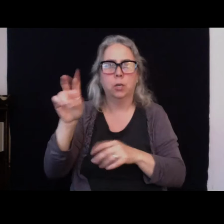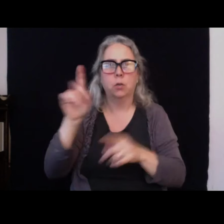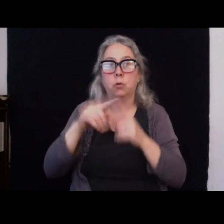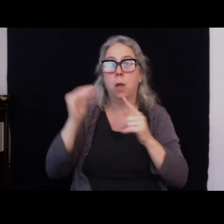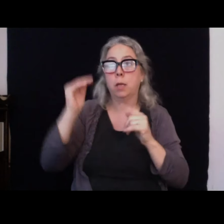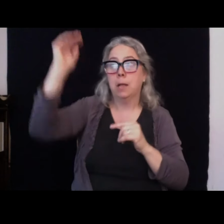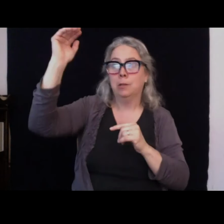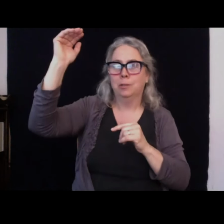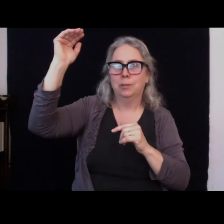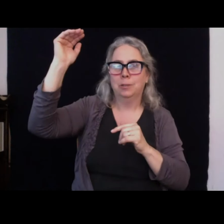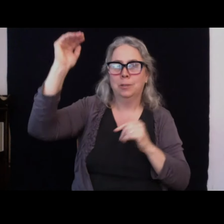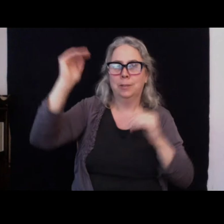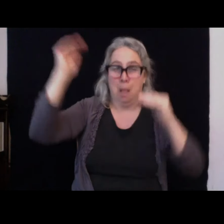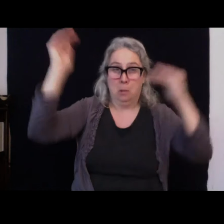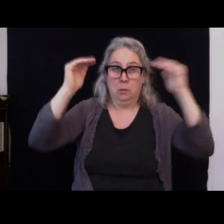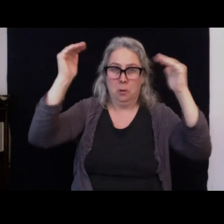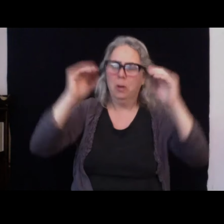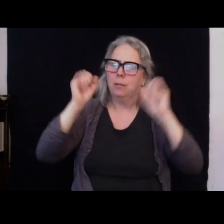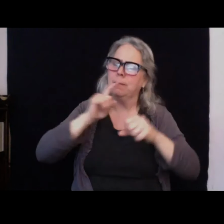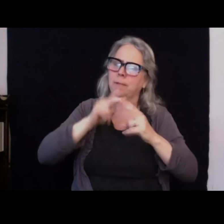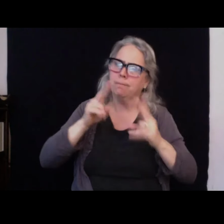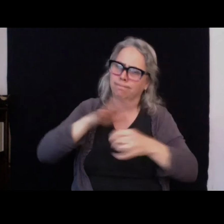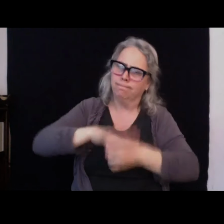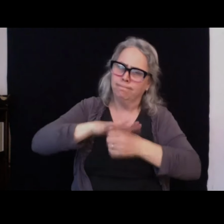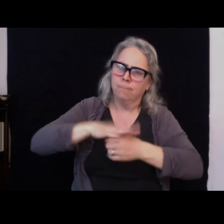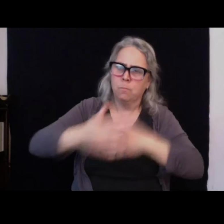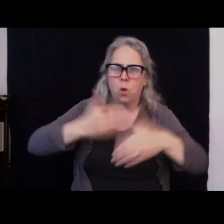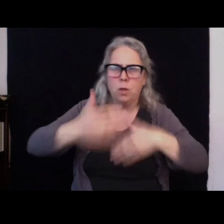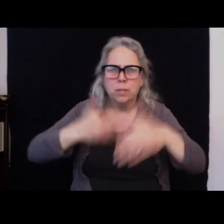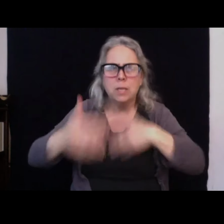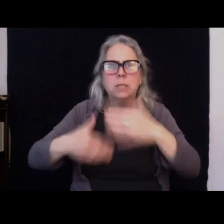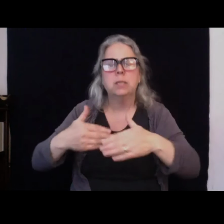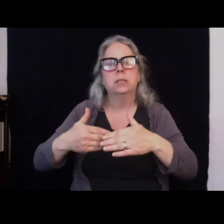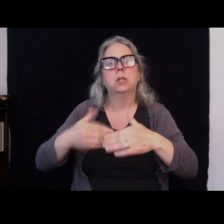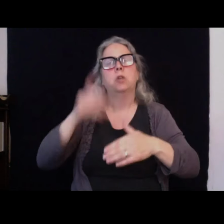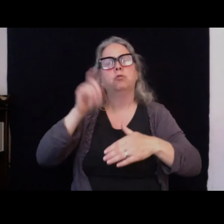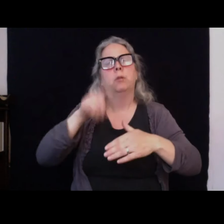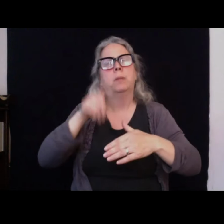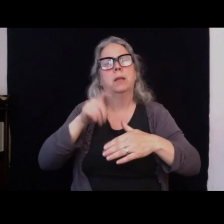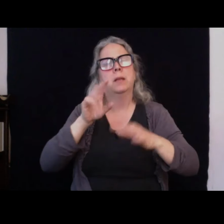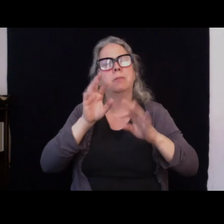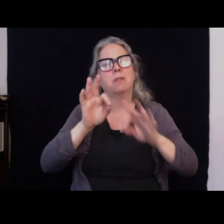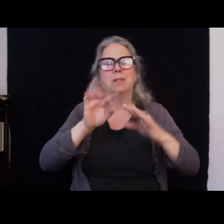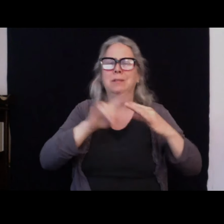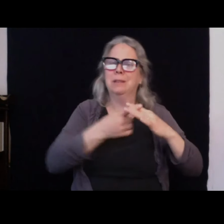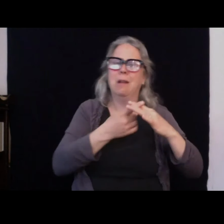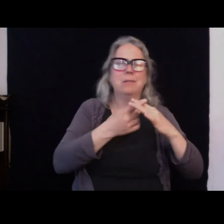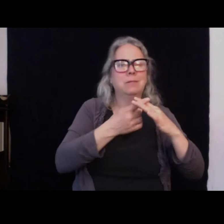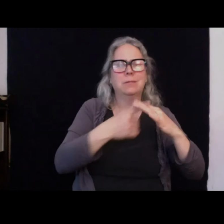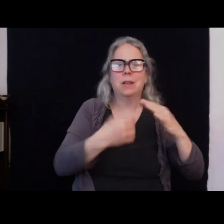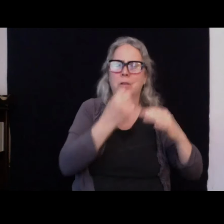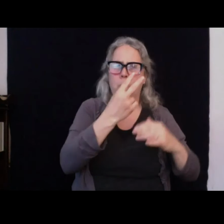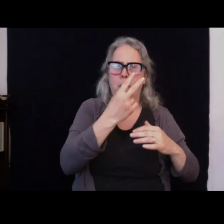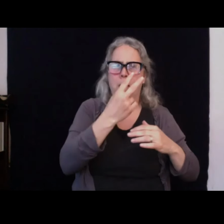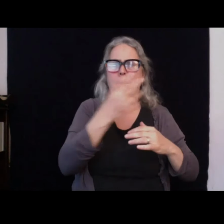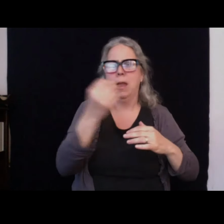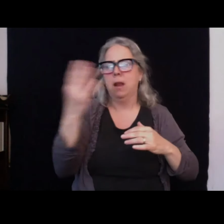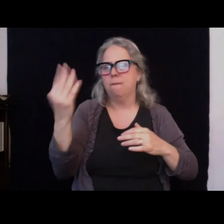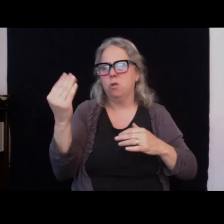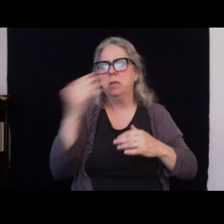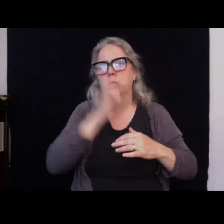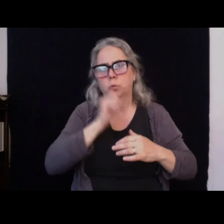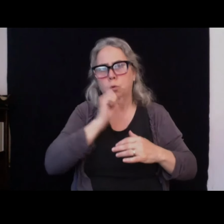adulthood can be a stressful process that ideally should begin between 12 and 14. We